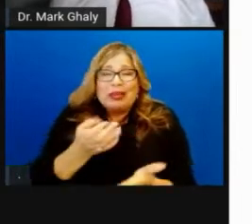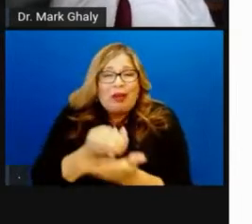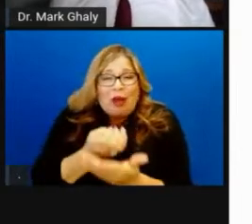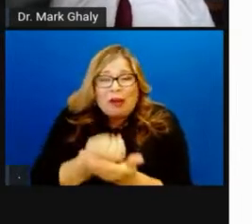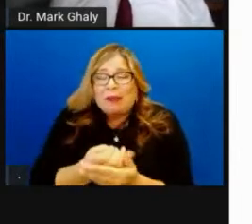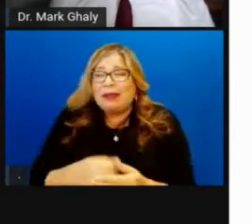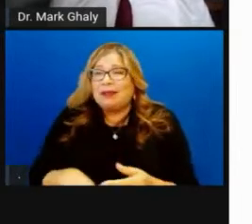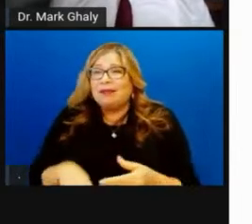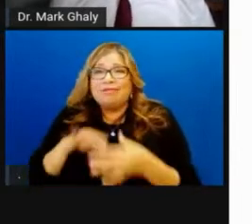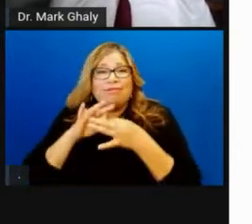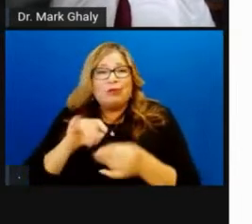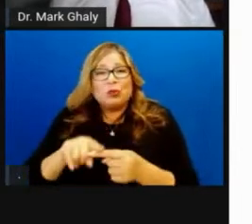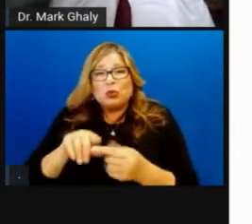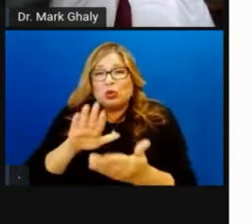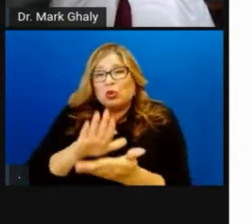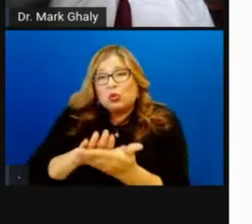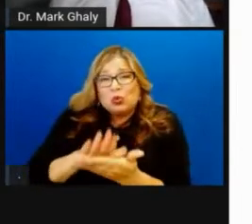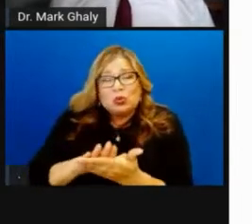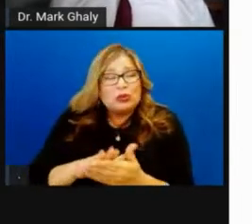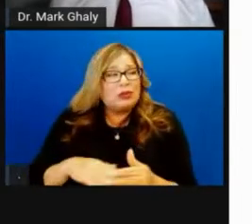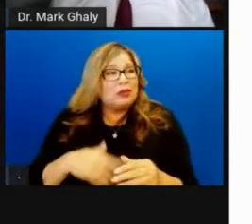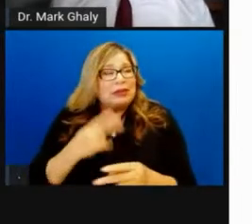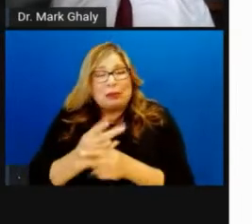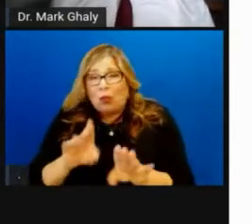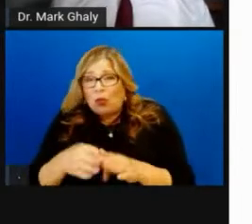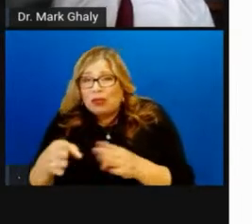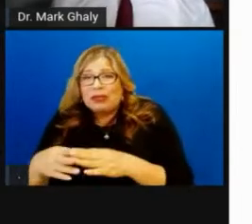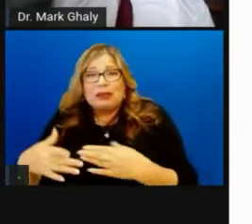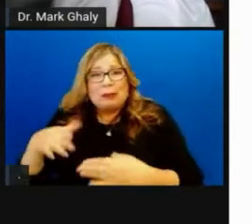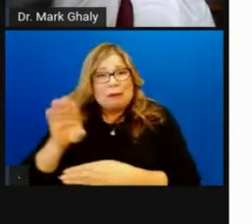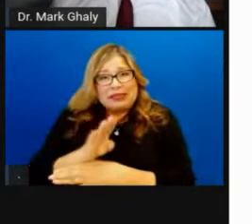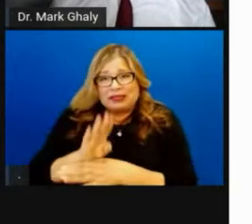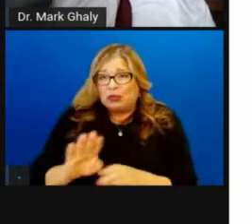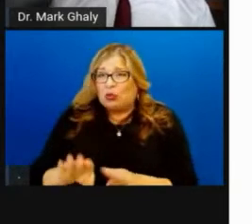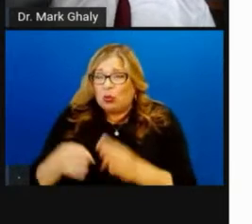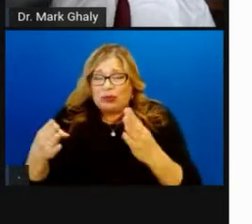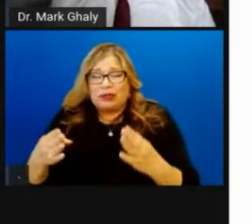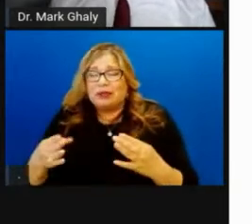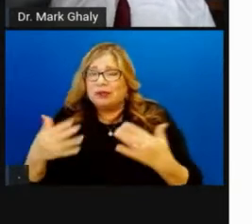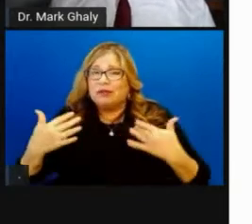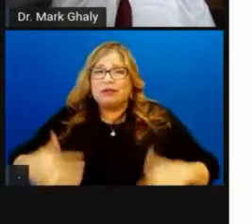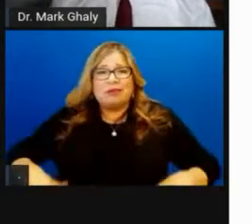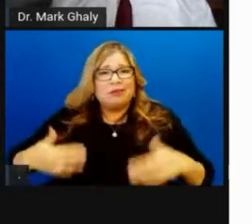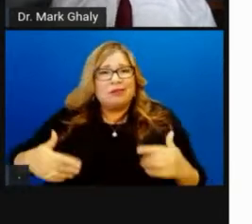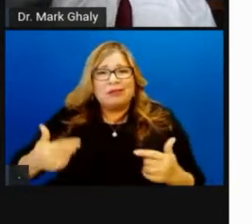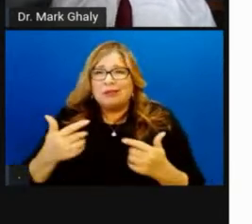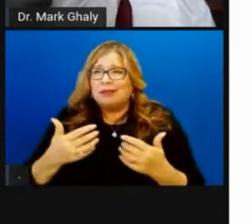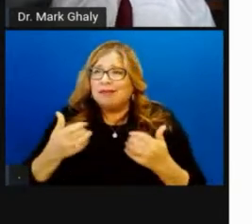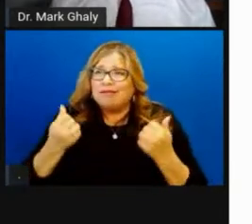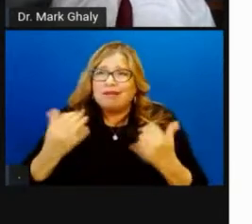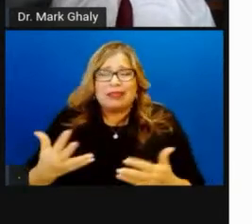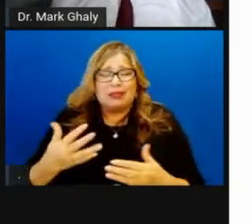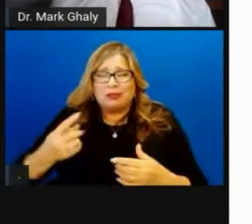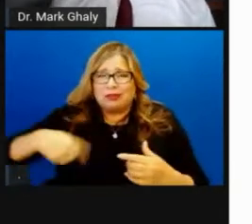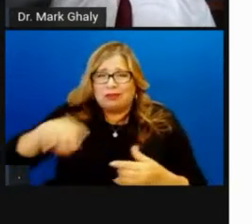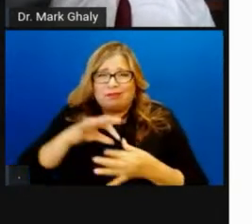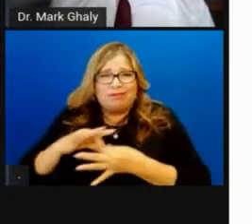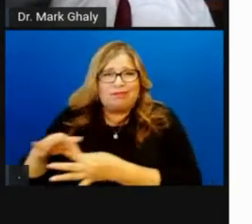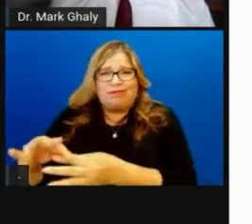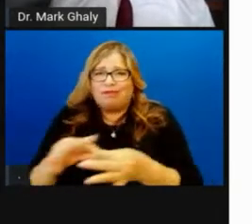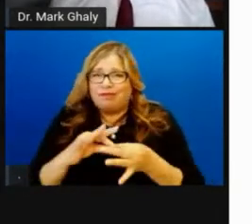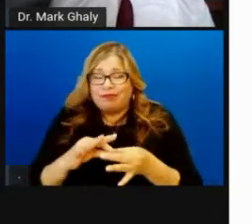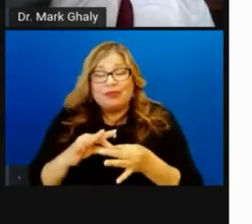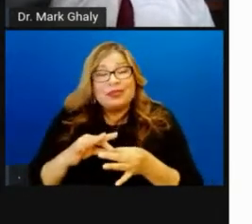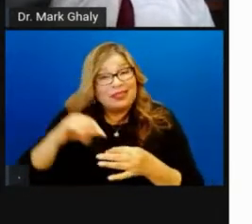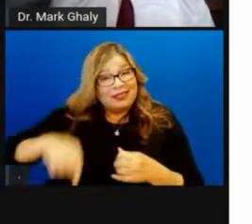our businesses, and it has taken tremendous work. In California, we have really worked hard to